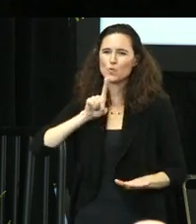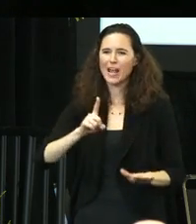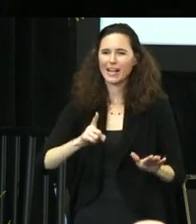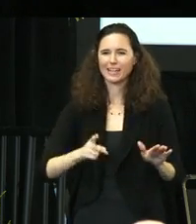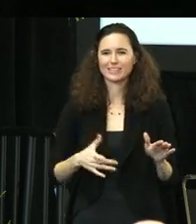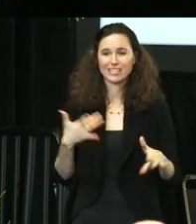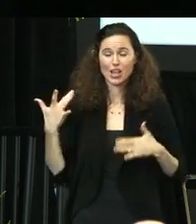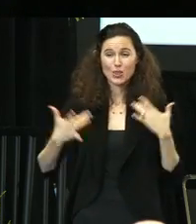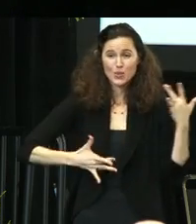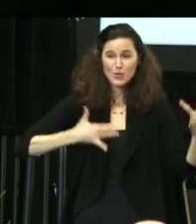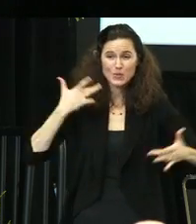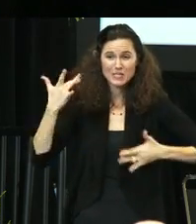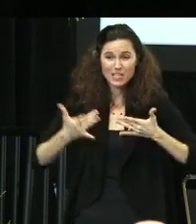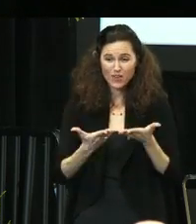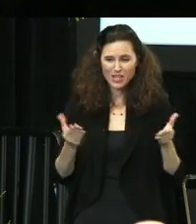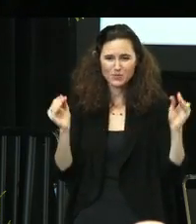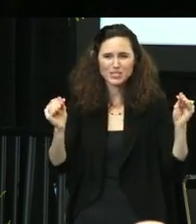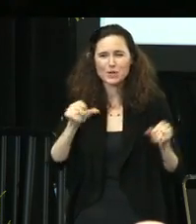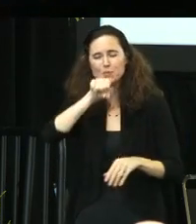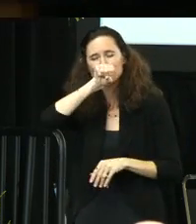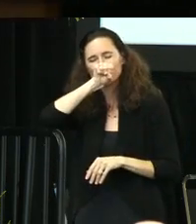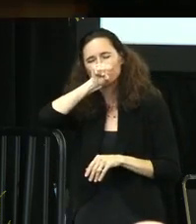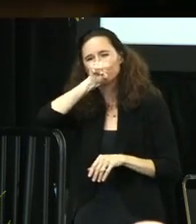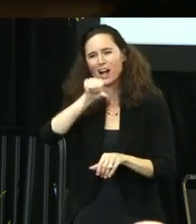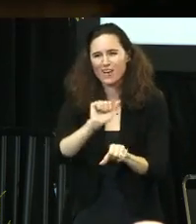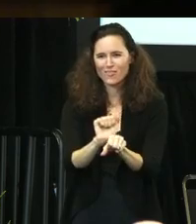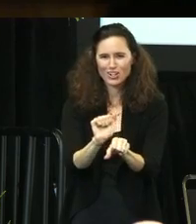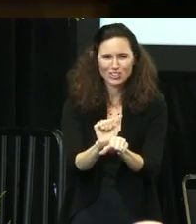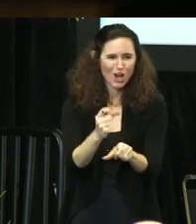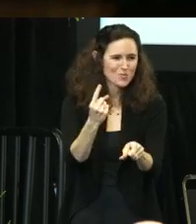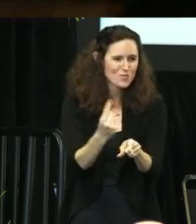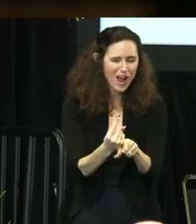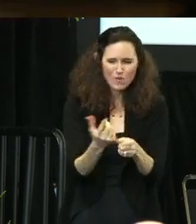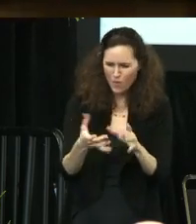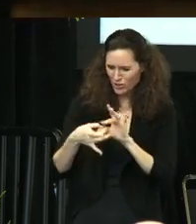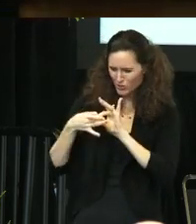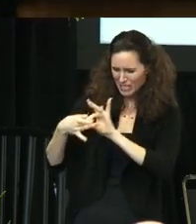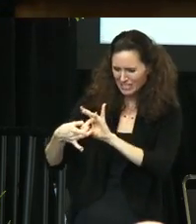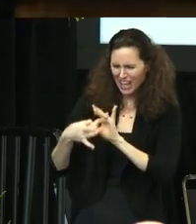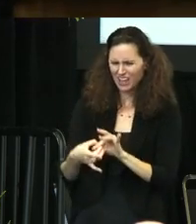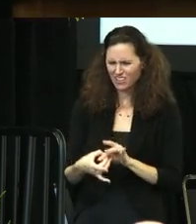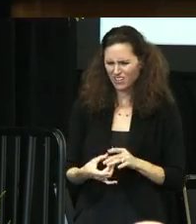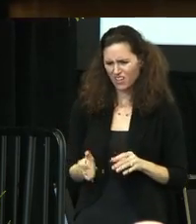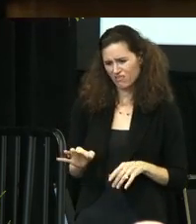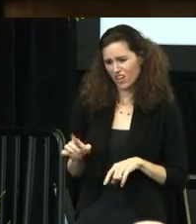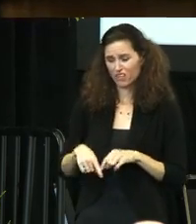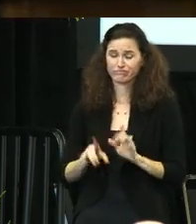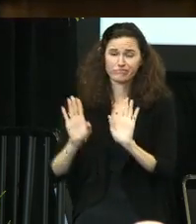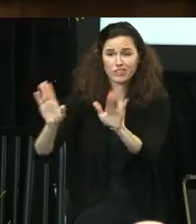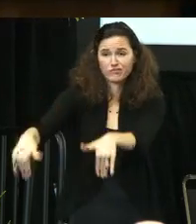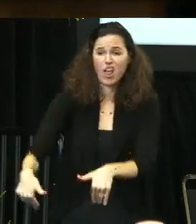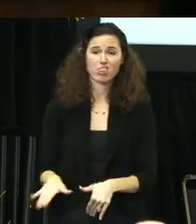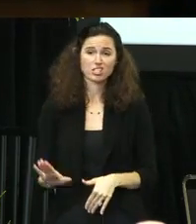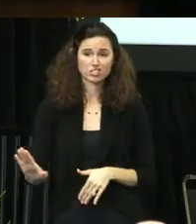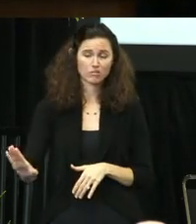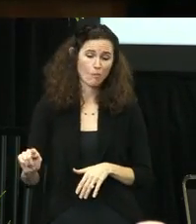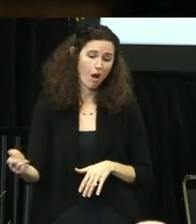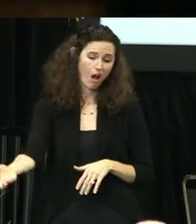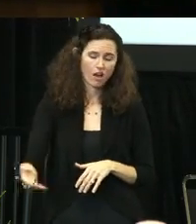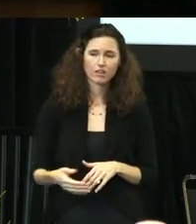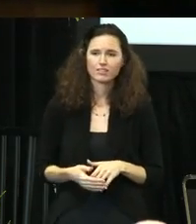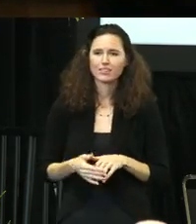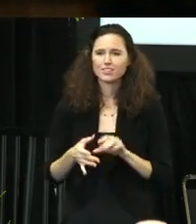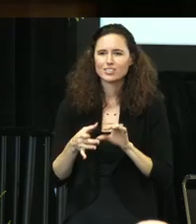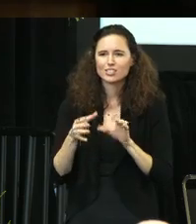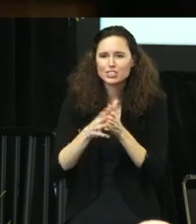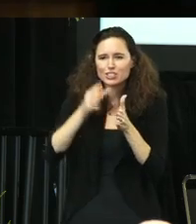with the material at hand. We love what we do. How can they not connect with that? And if they don't, that's your loss. Students connect with